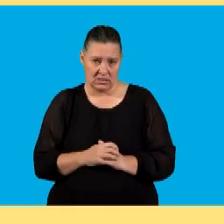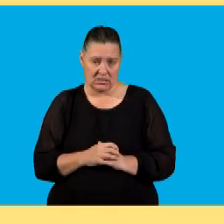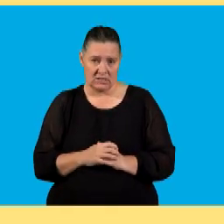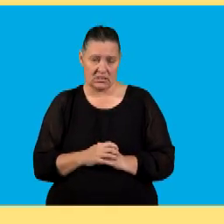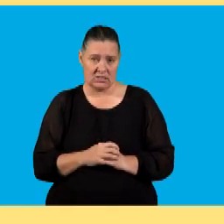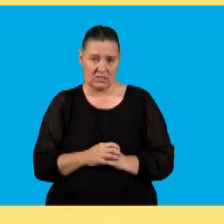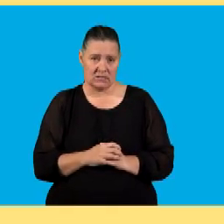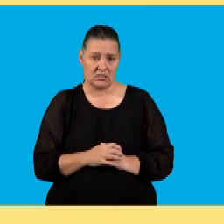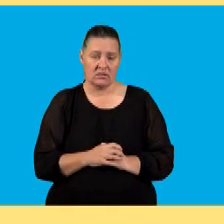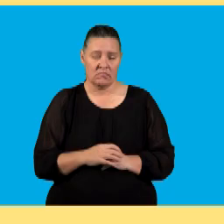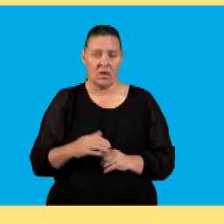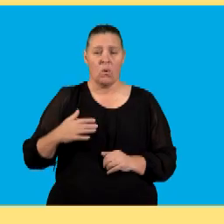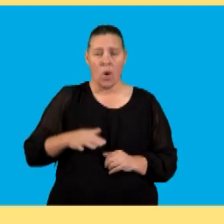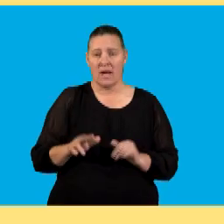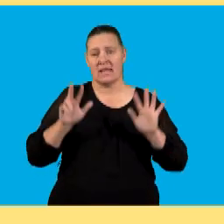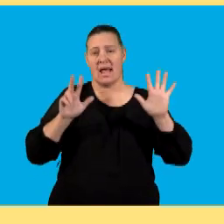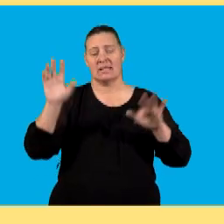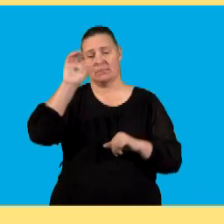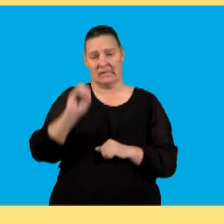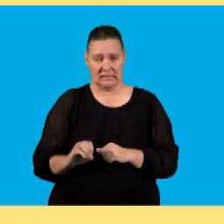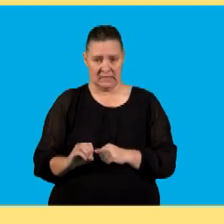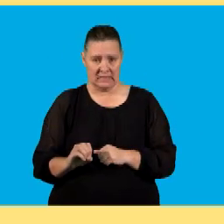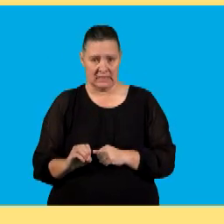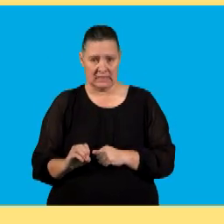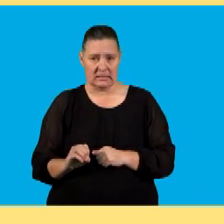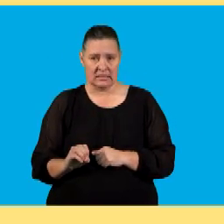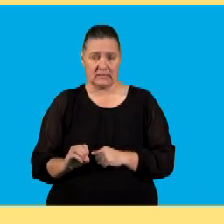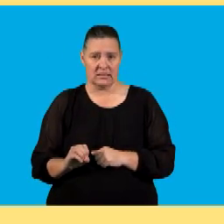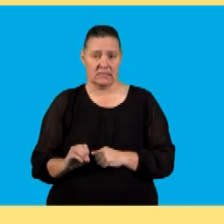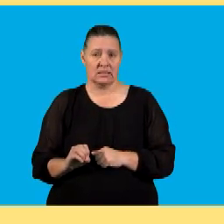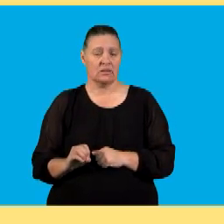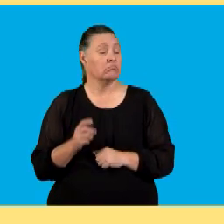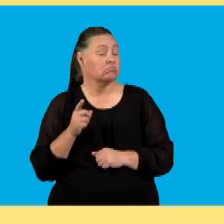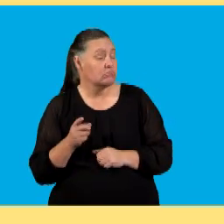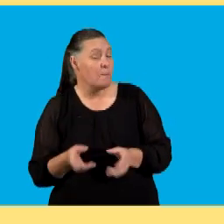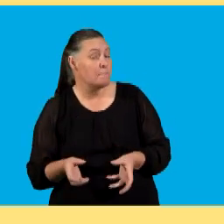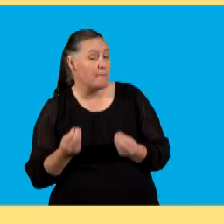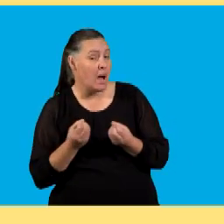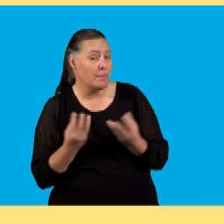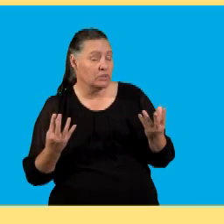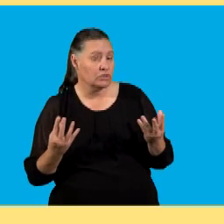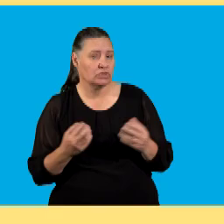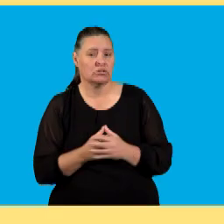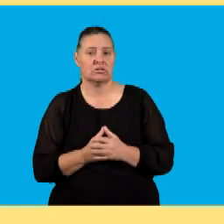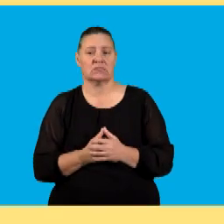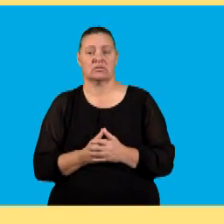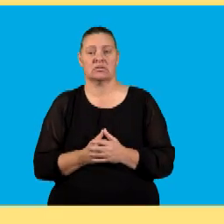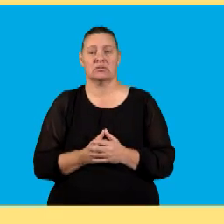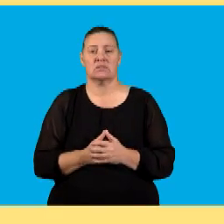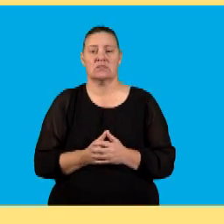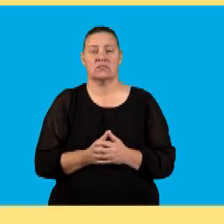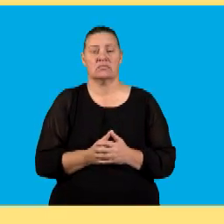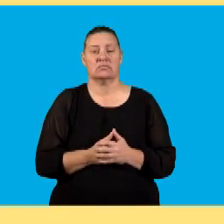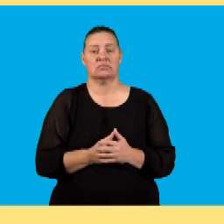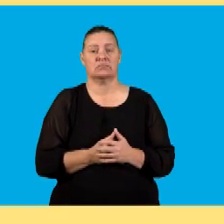6,700 and I want 8%. That is going to give me,